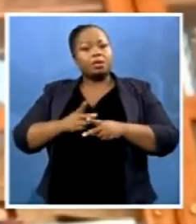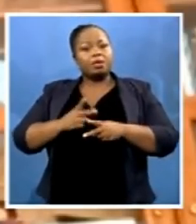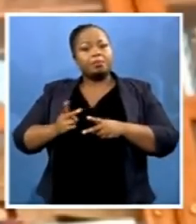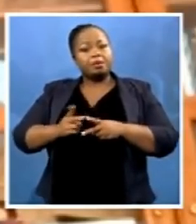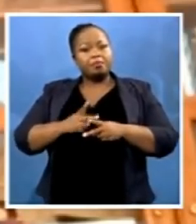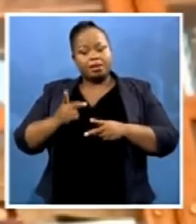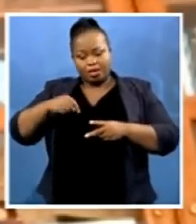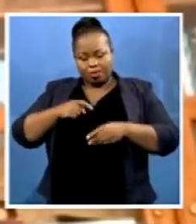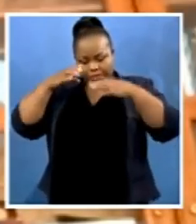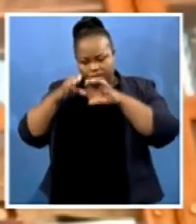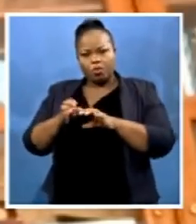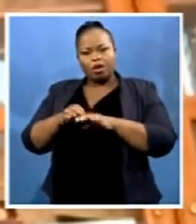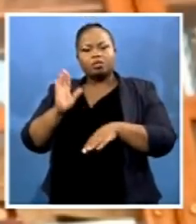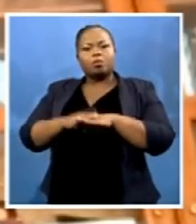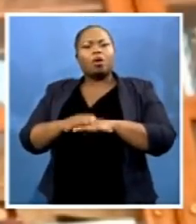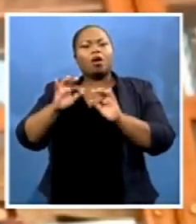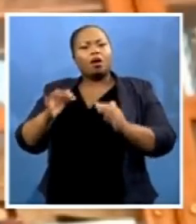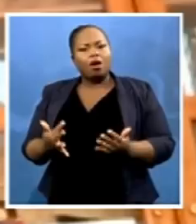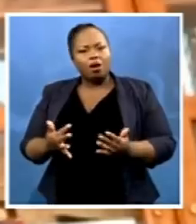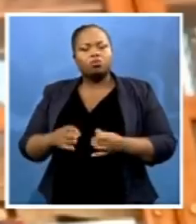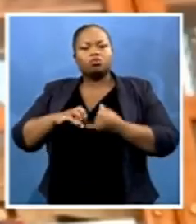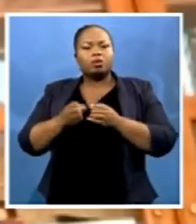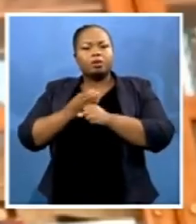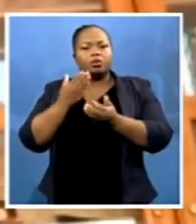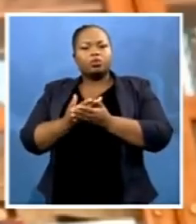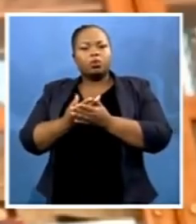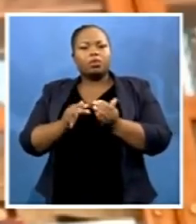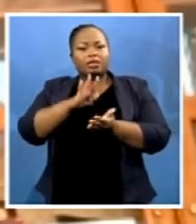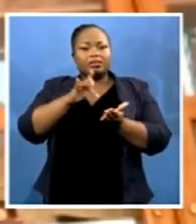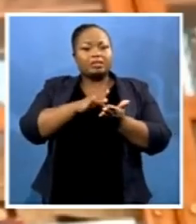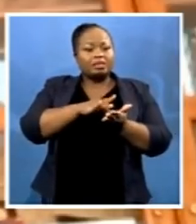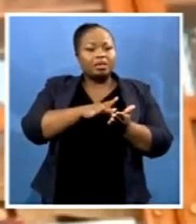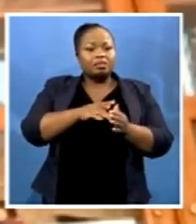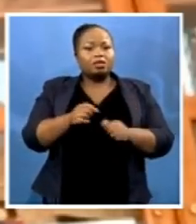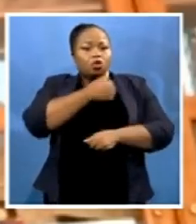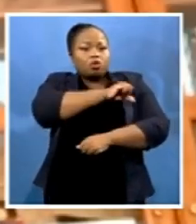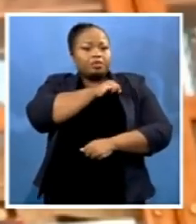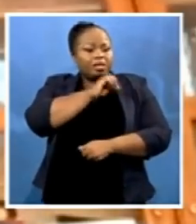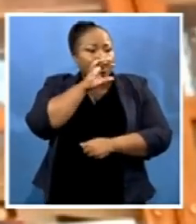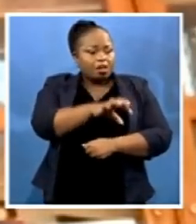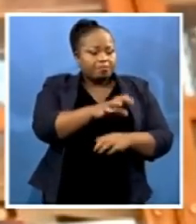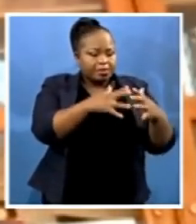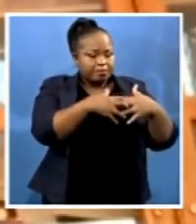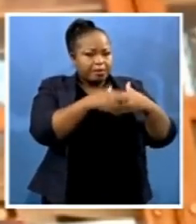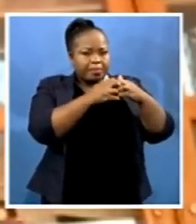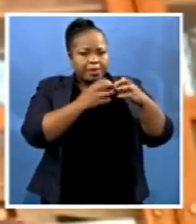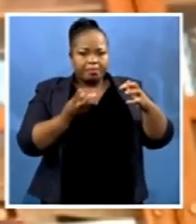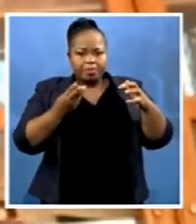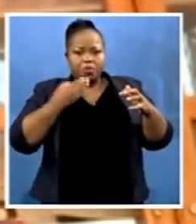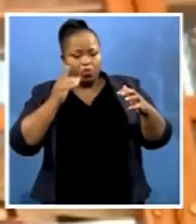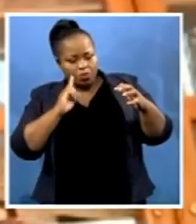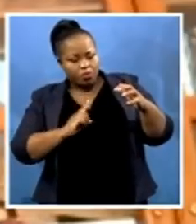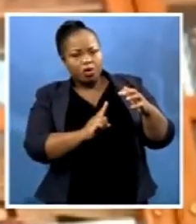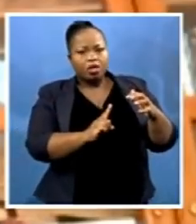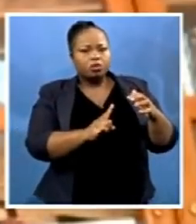more triage centers in every hospital, every clinic, so that people who walk into the clinic and hospital who've got symptoms,